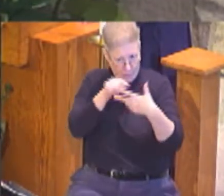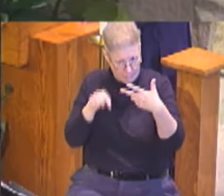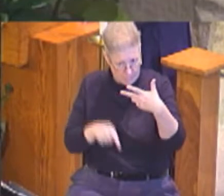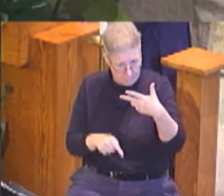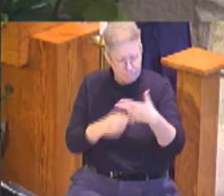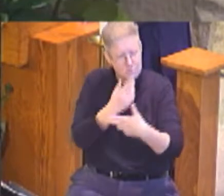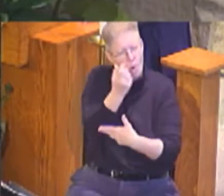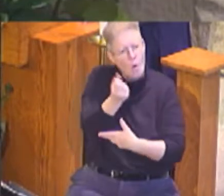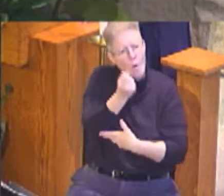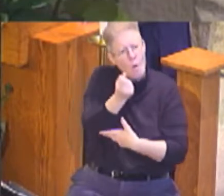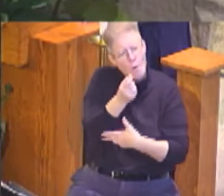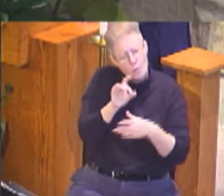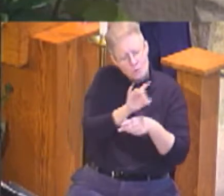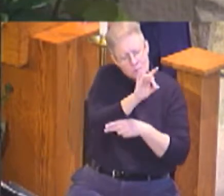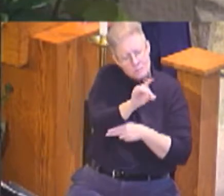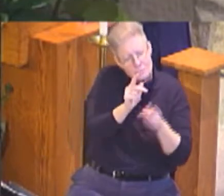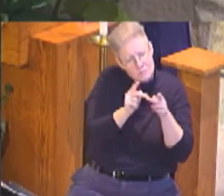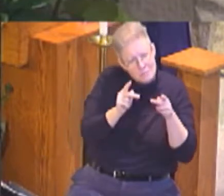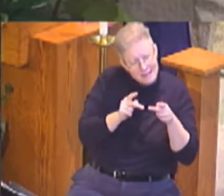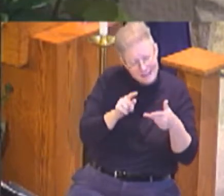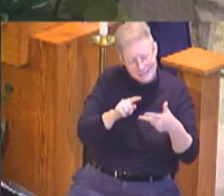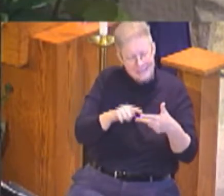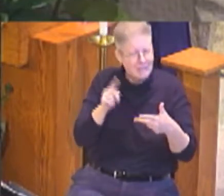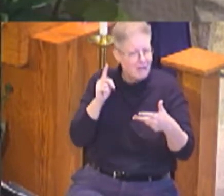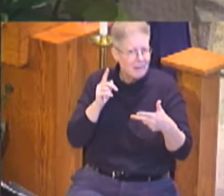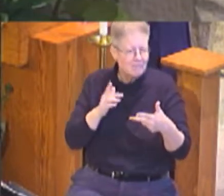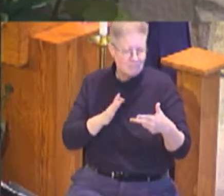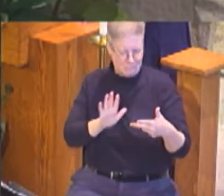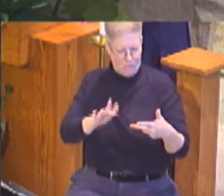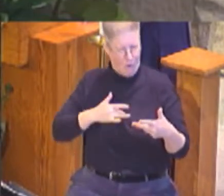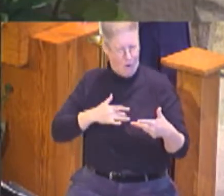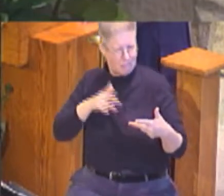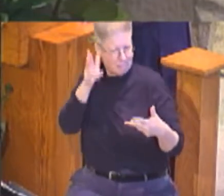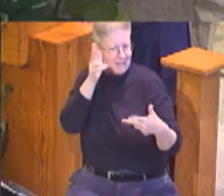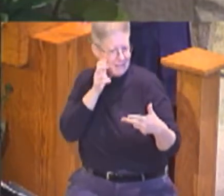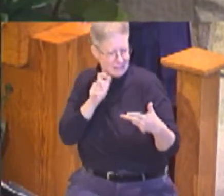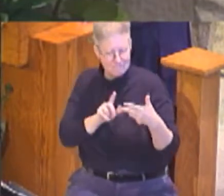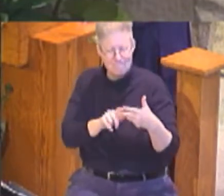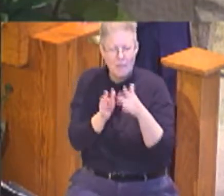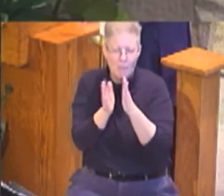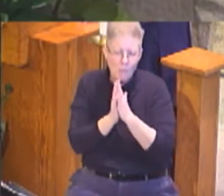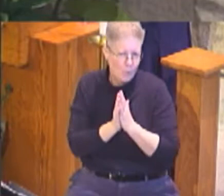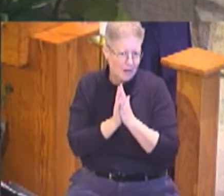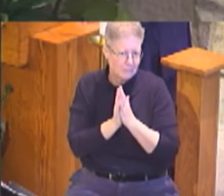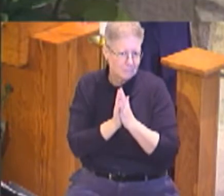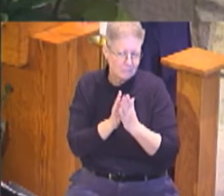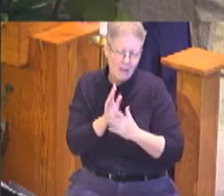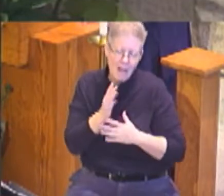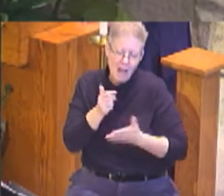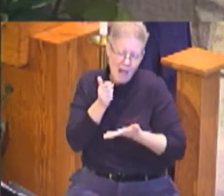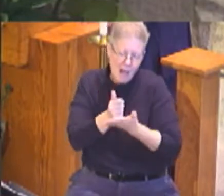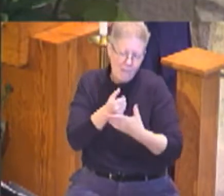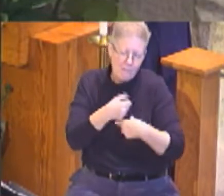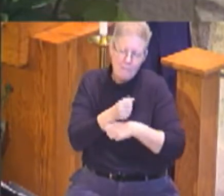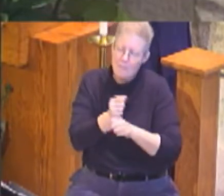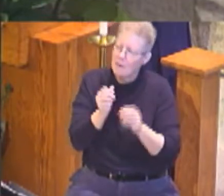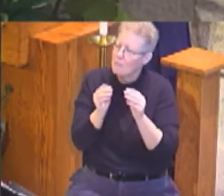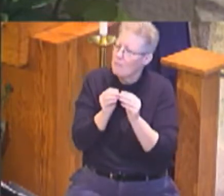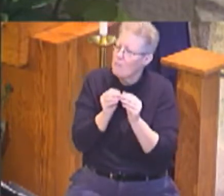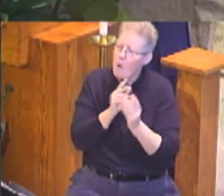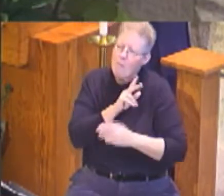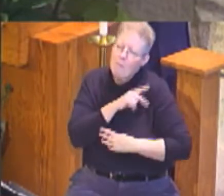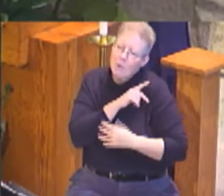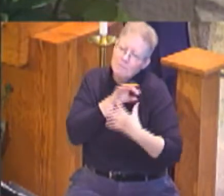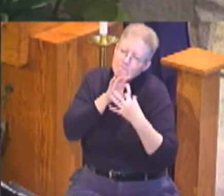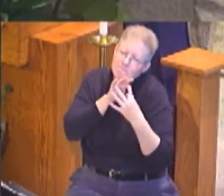space, listen with the ears of their heart, and pray. In short, they help to make a more personal connection with the Unity